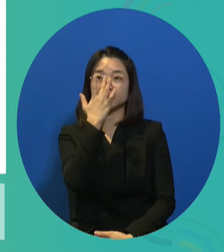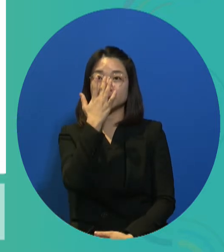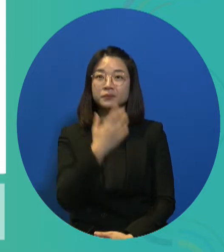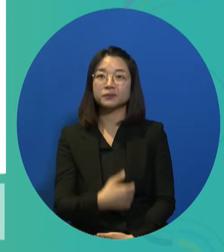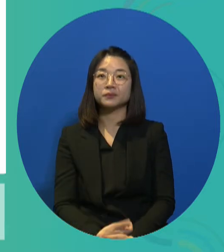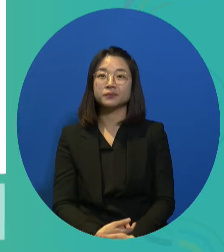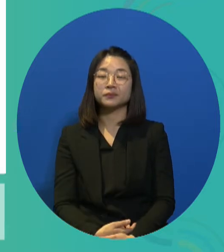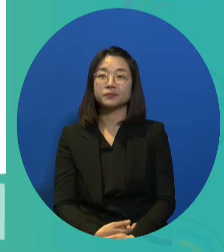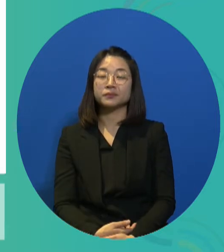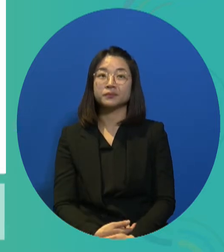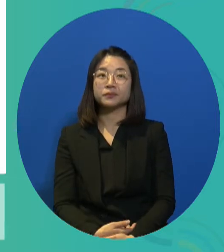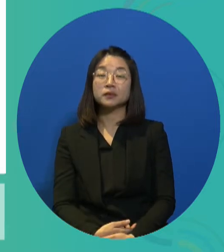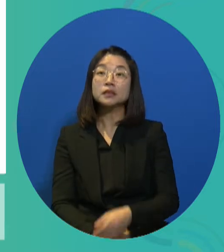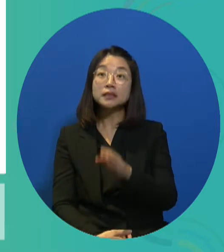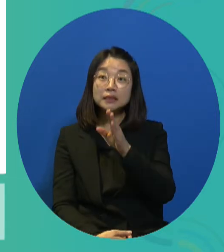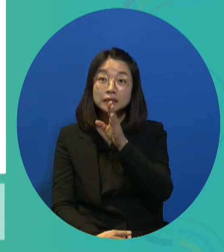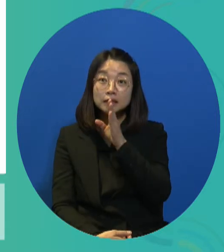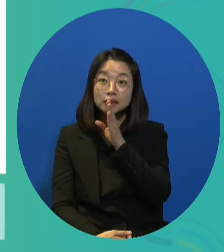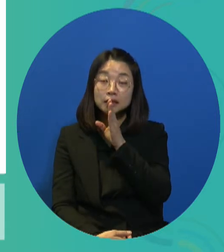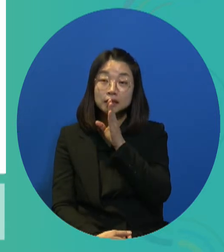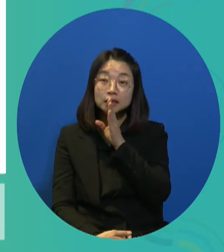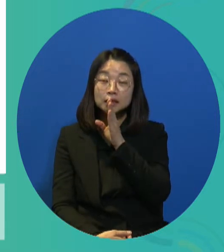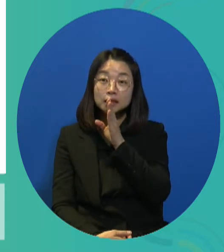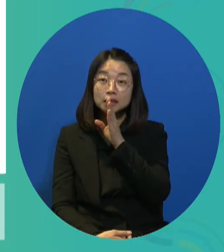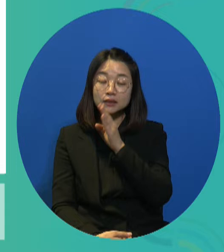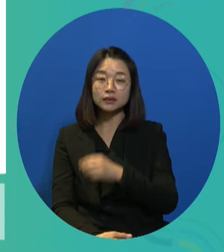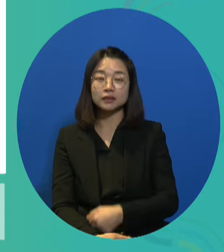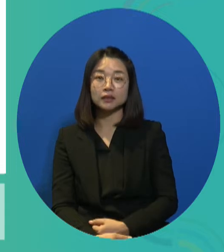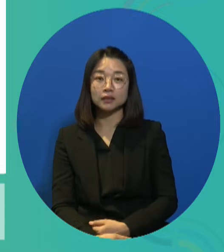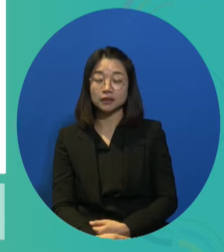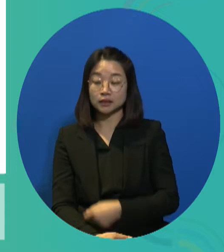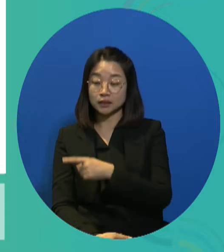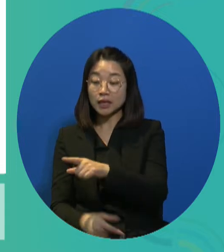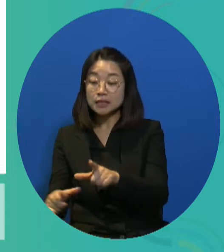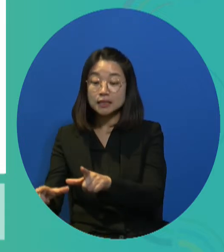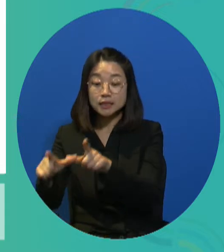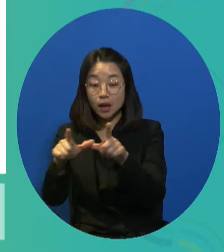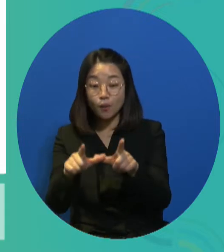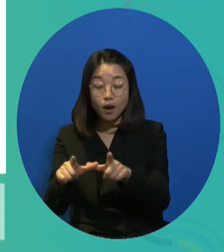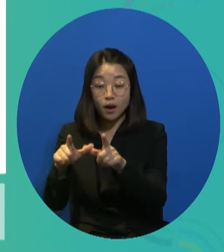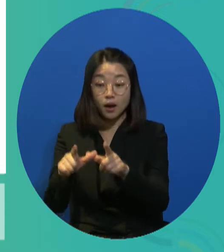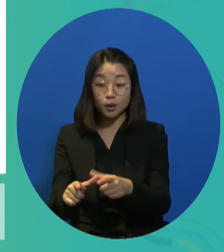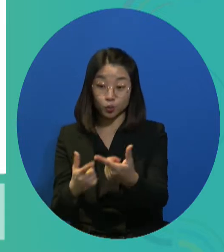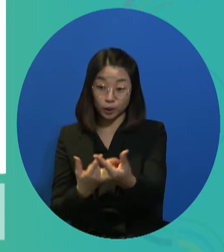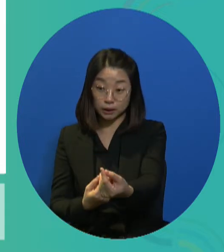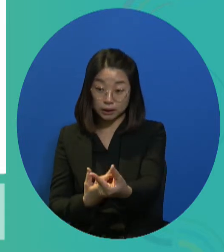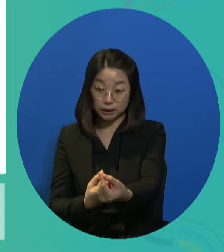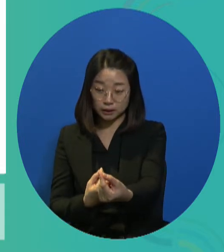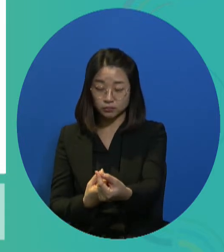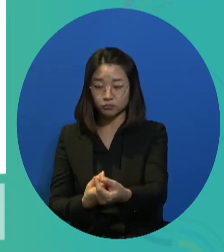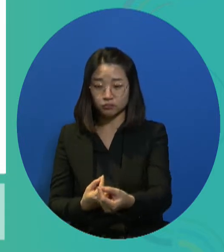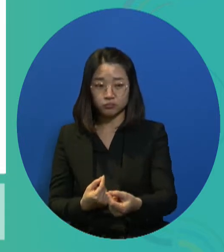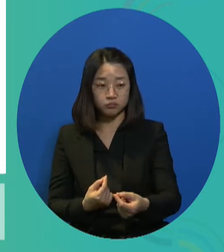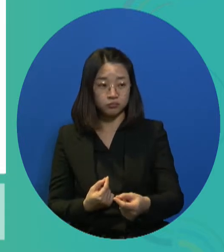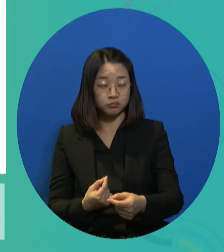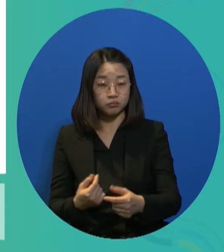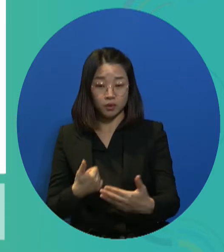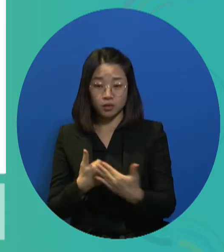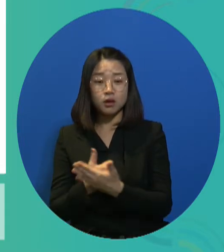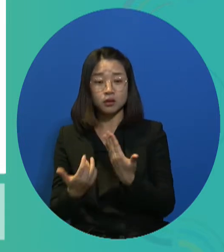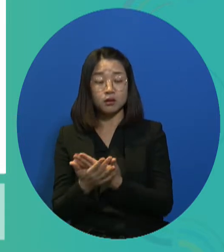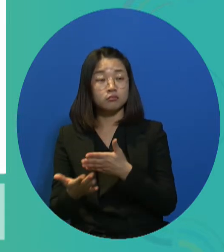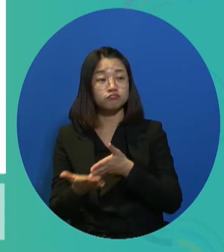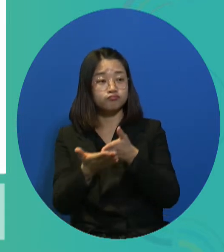as living in a big setting. Cuts are leading to resegregation, and because of